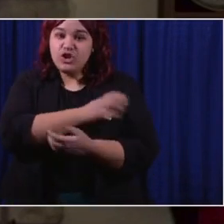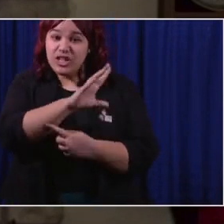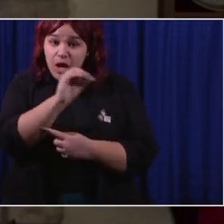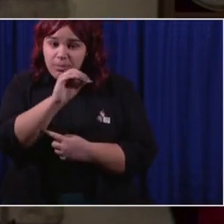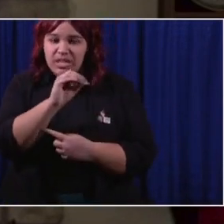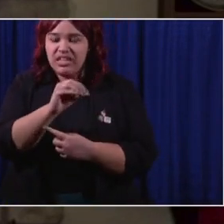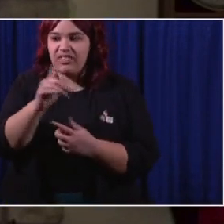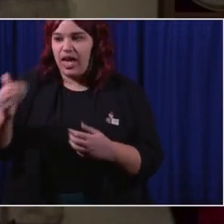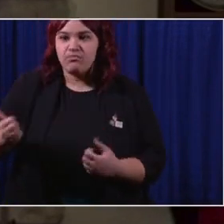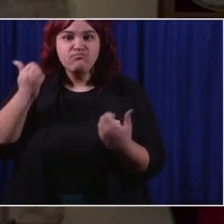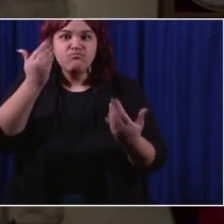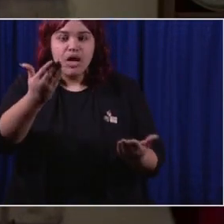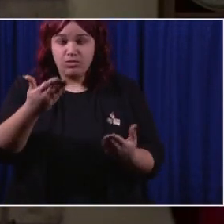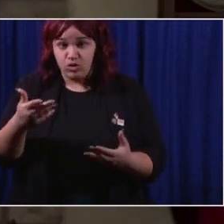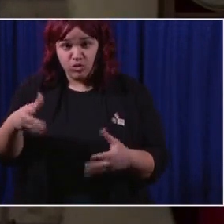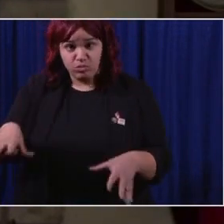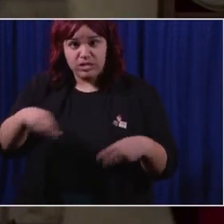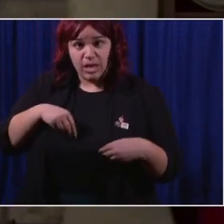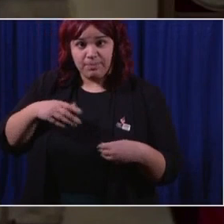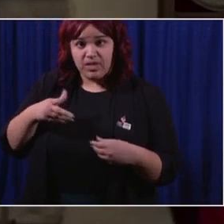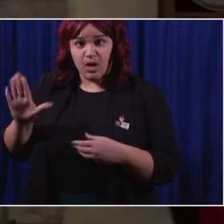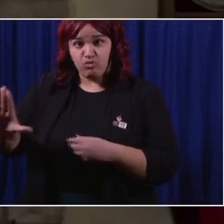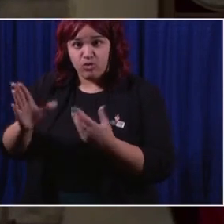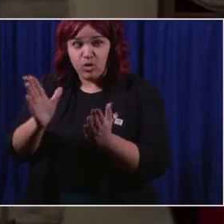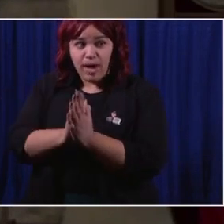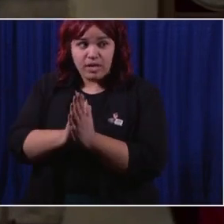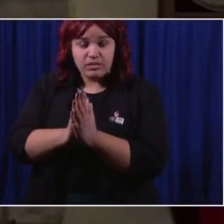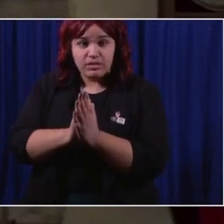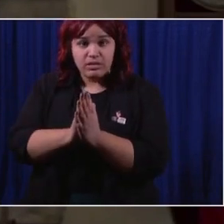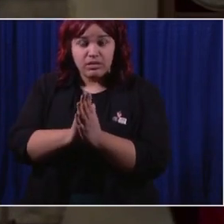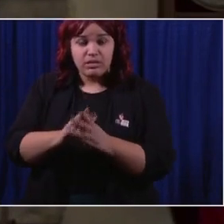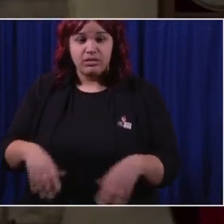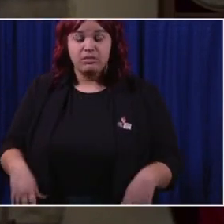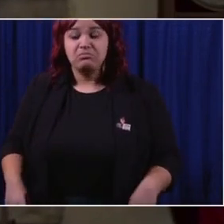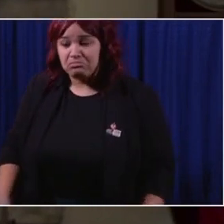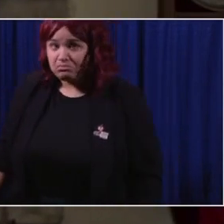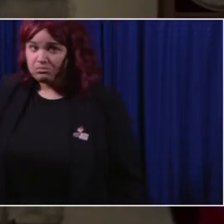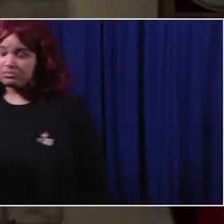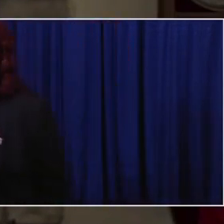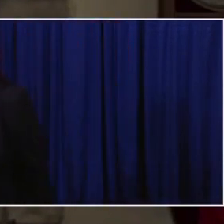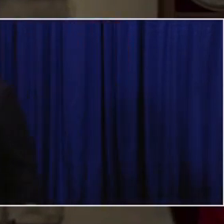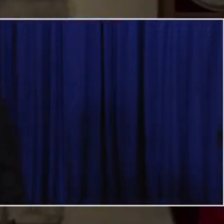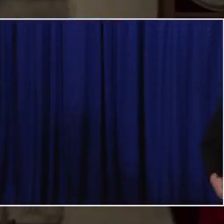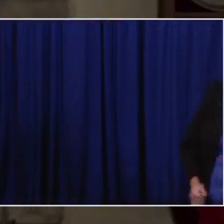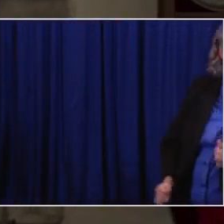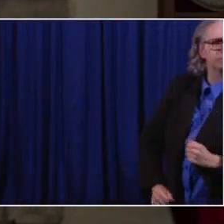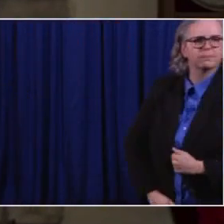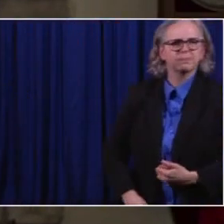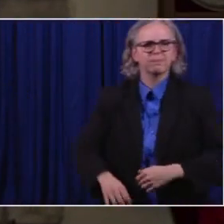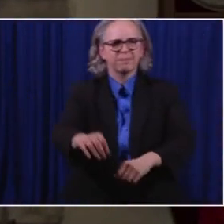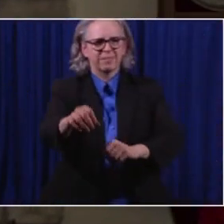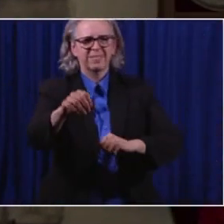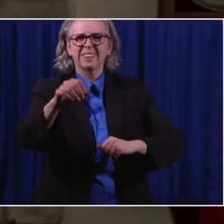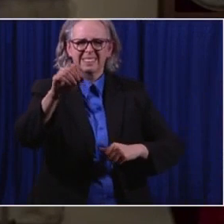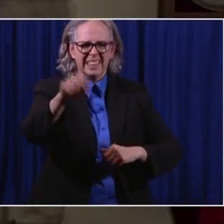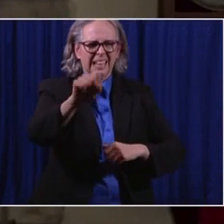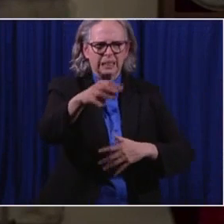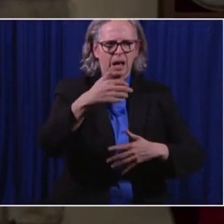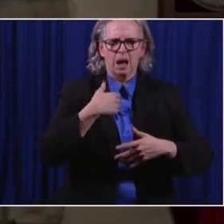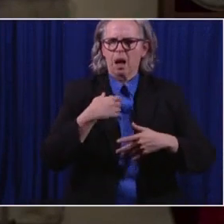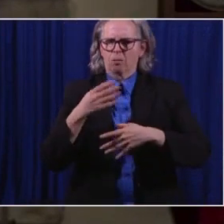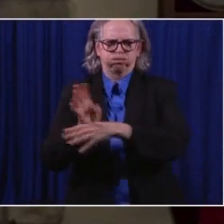request? Yeah, I think I glanced at candidly, I've been busy on this, but I glanced at the letter. I thought what the letter